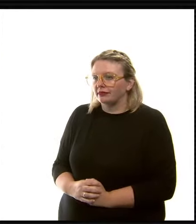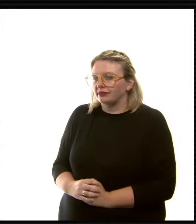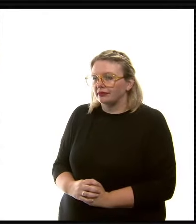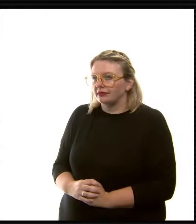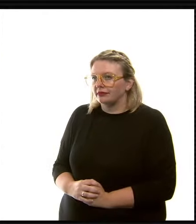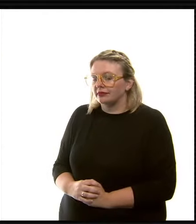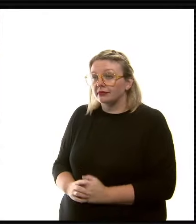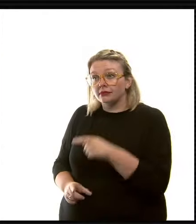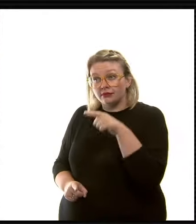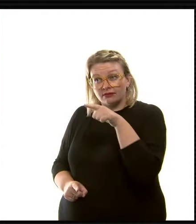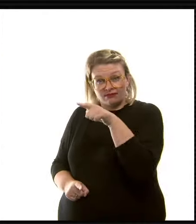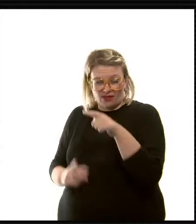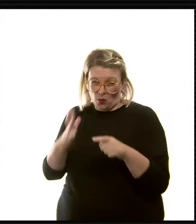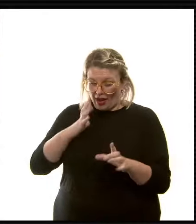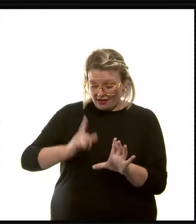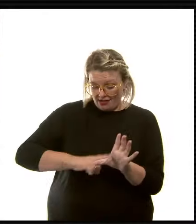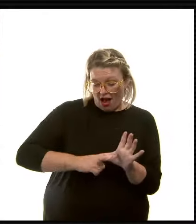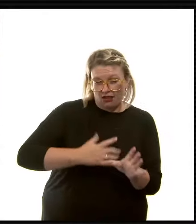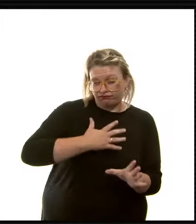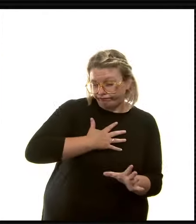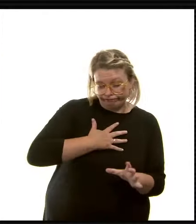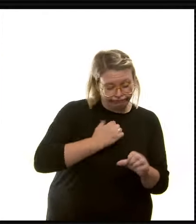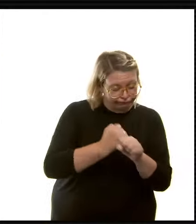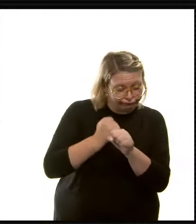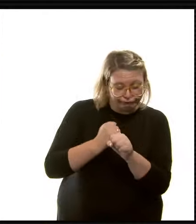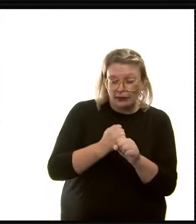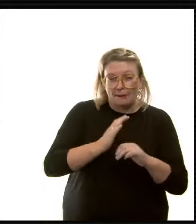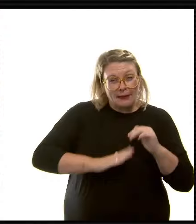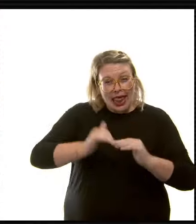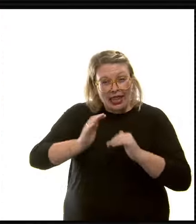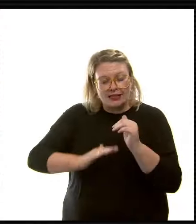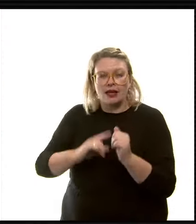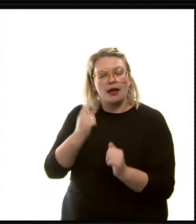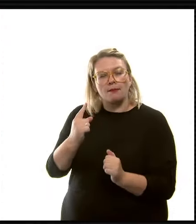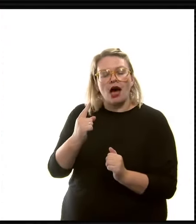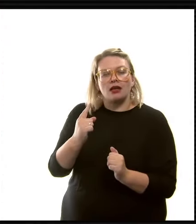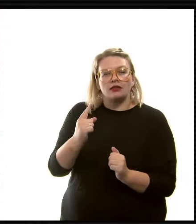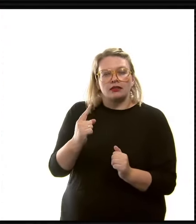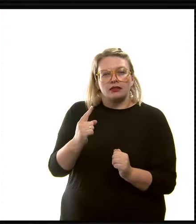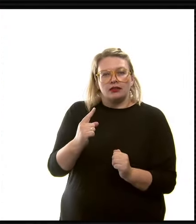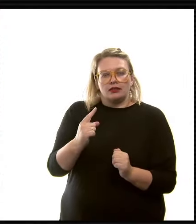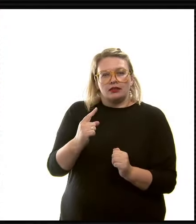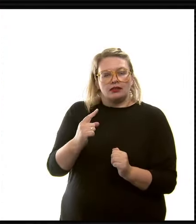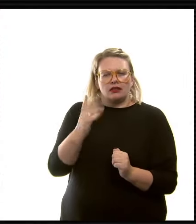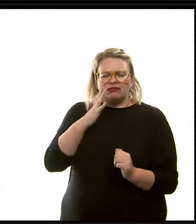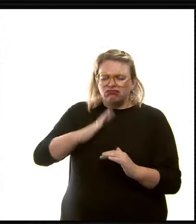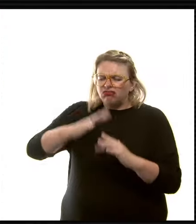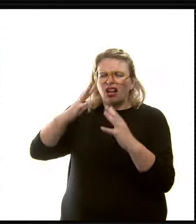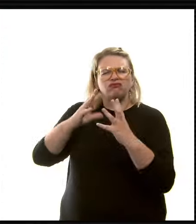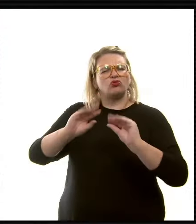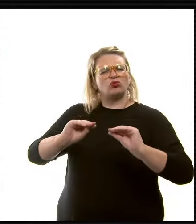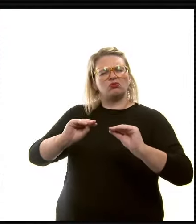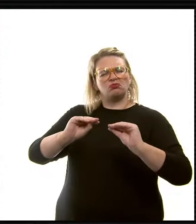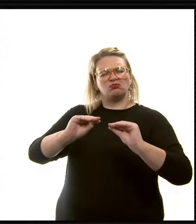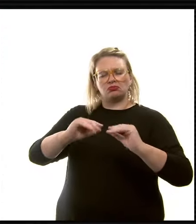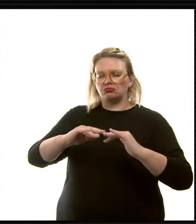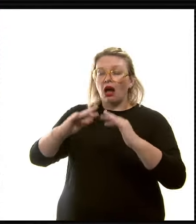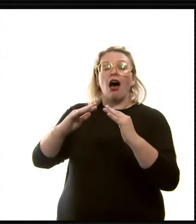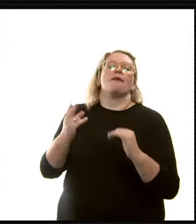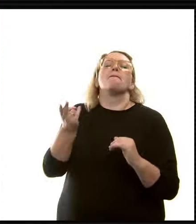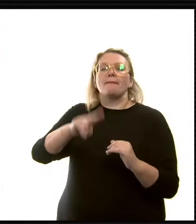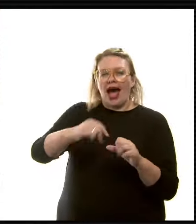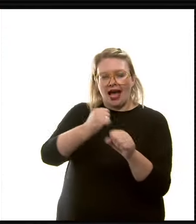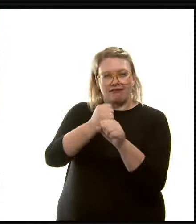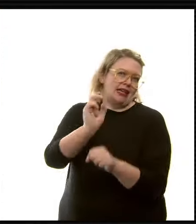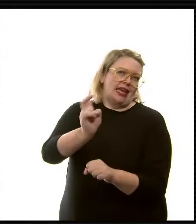You built a lot as a kid, but you go through a period where you don't really build, and then you come back into it.